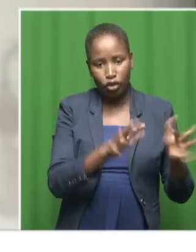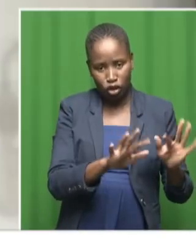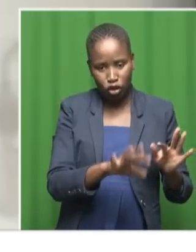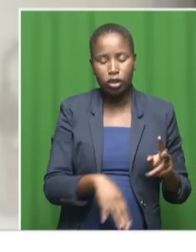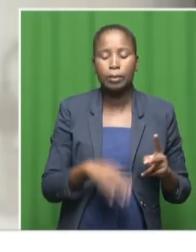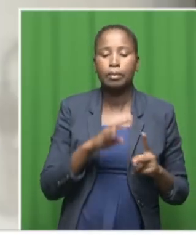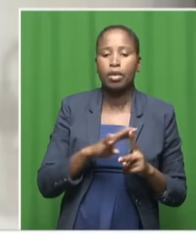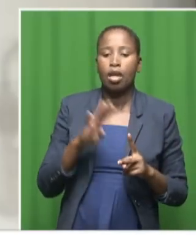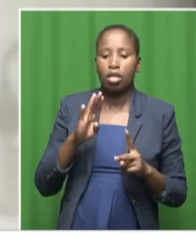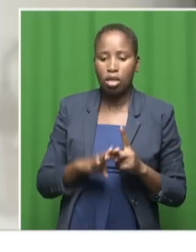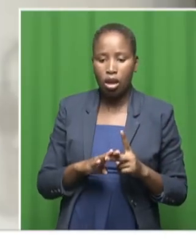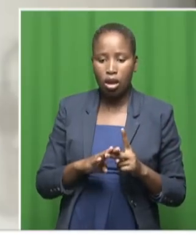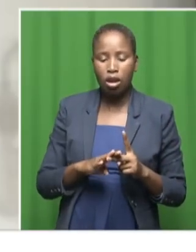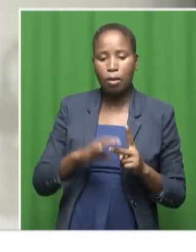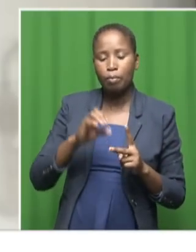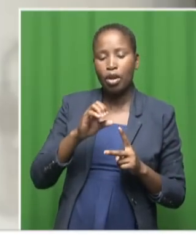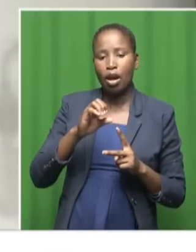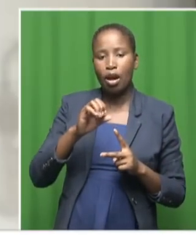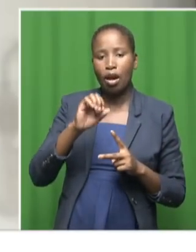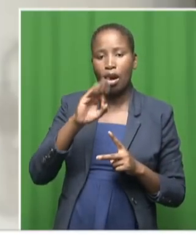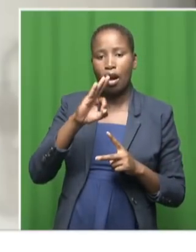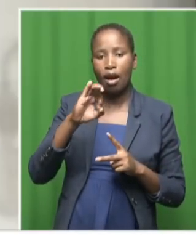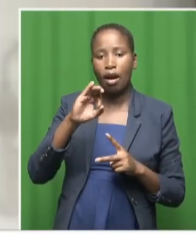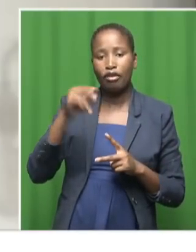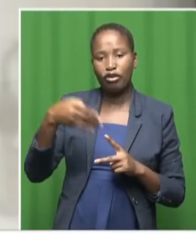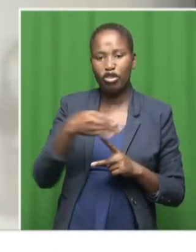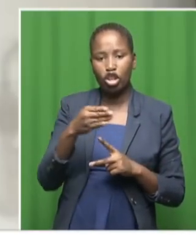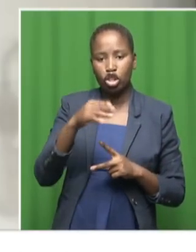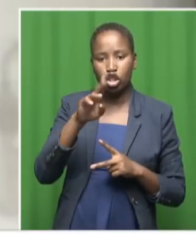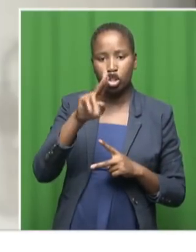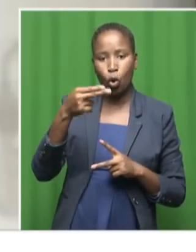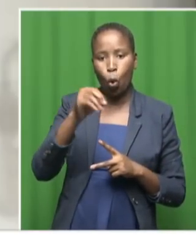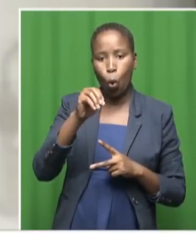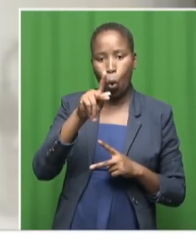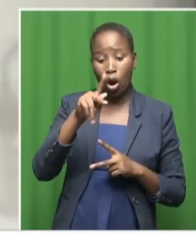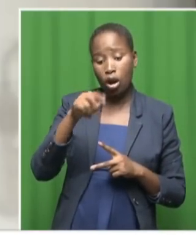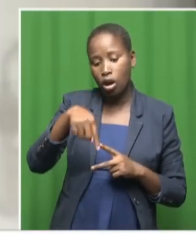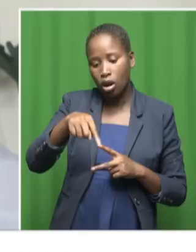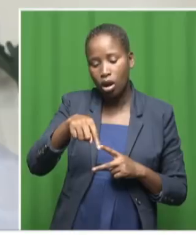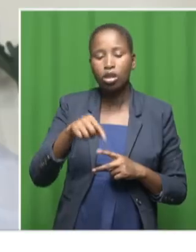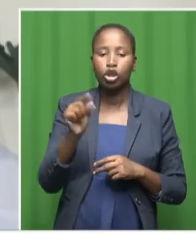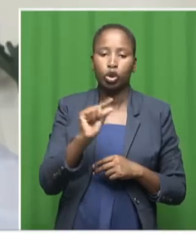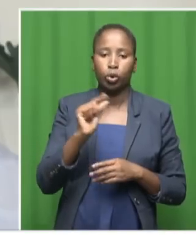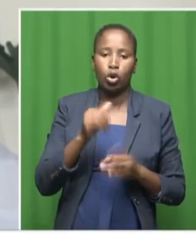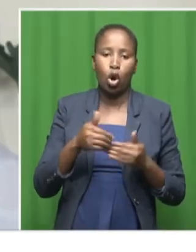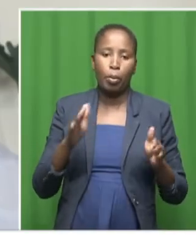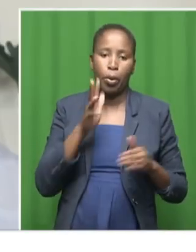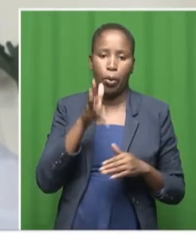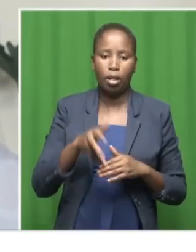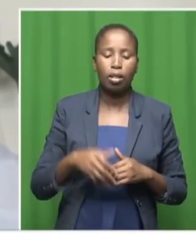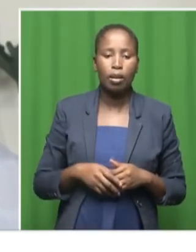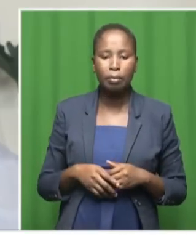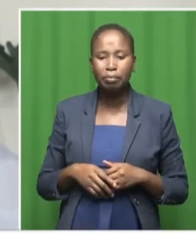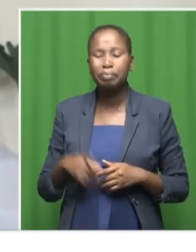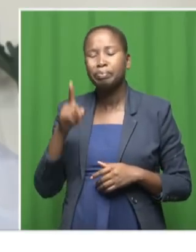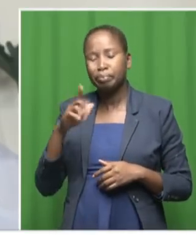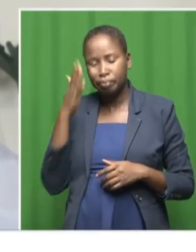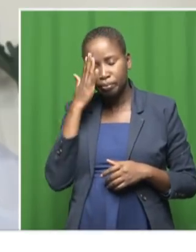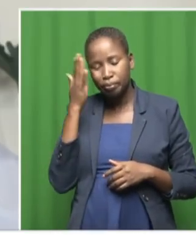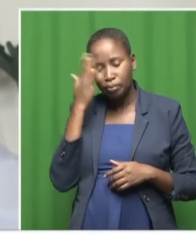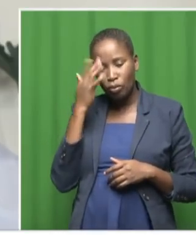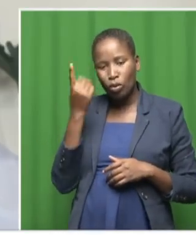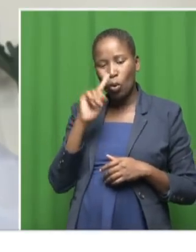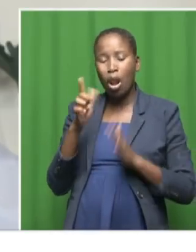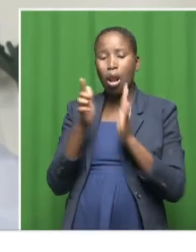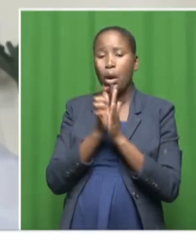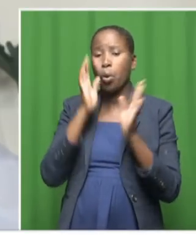And Fish Hoek, we will hopefully be reopening very, very soon. We know that the problem of illegal dumping has